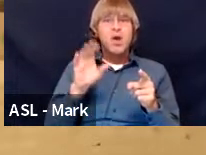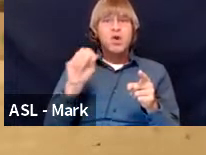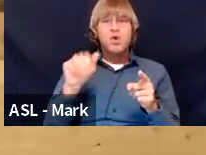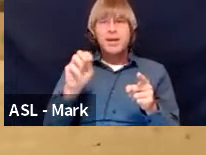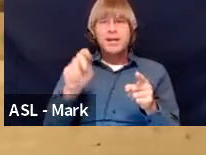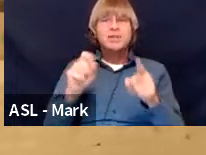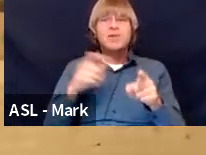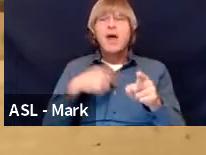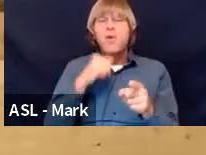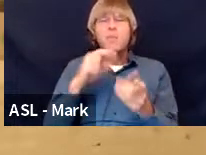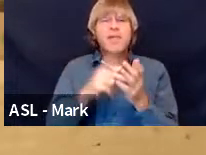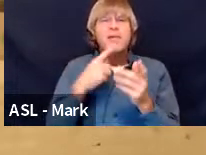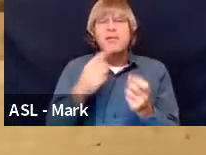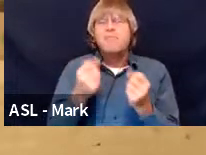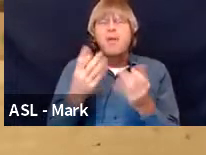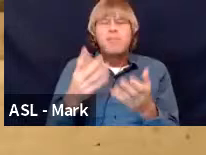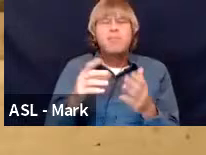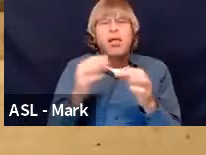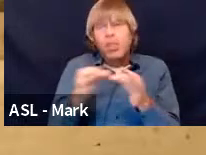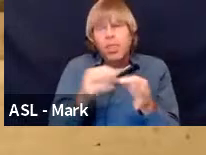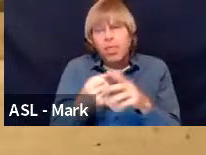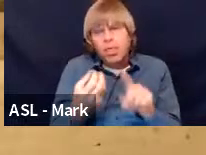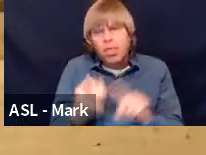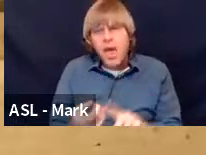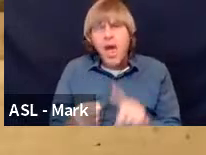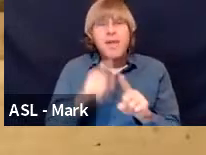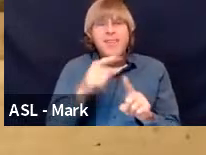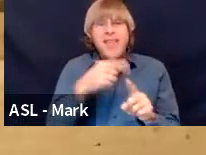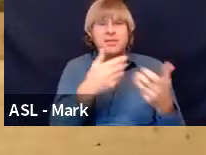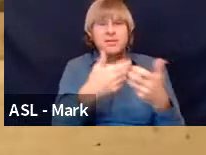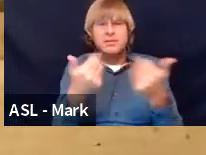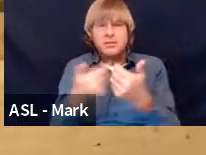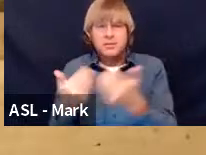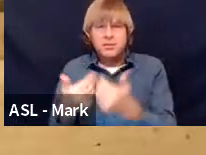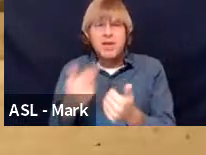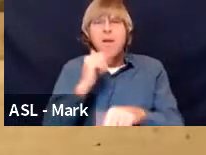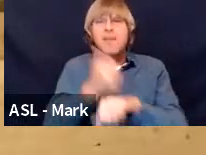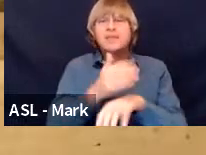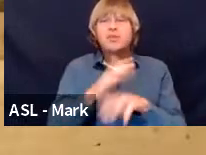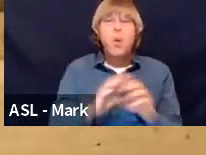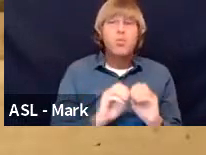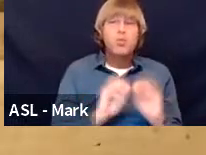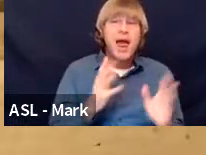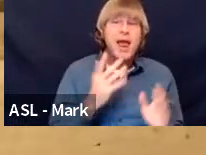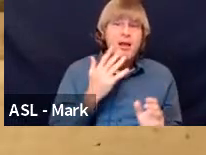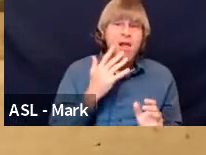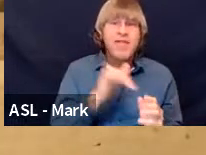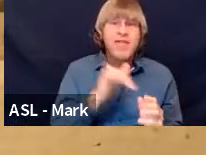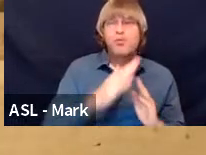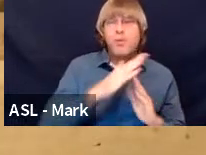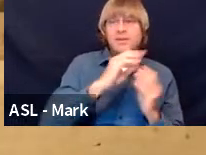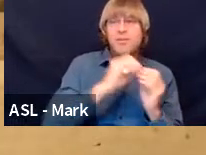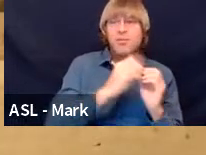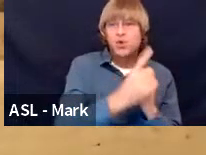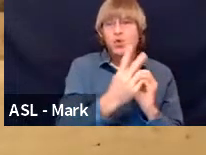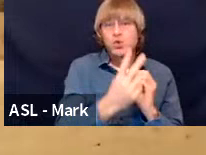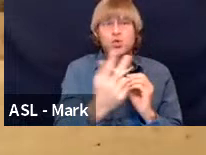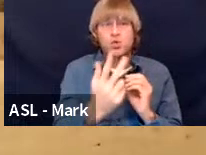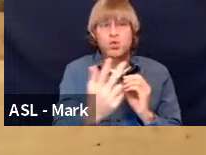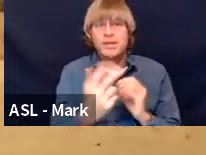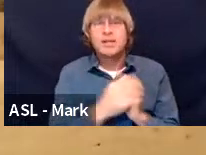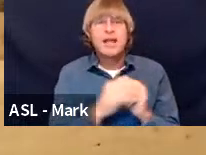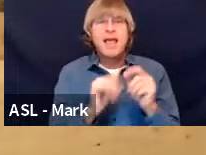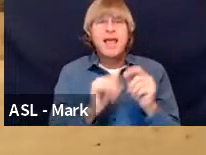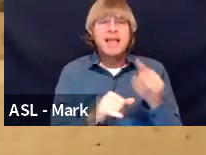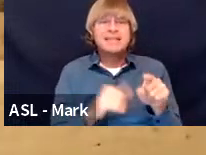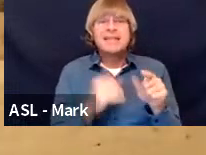I don't want to get into a ton of paper basics, but they're broken down into, it used to be based on brightness of this premium, number one, number two, number three.